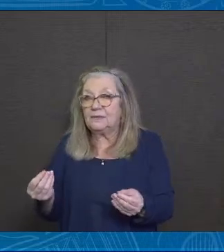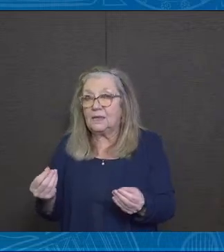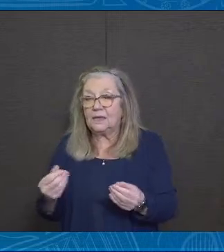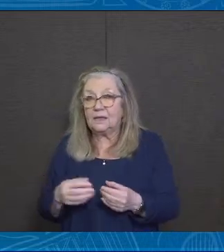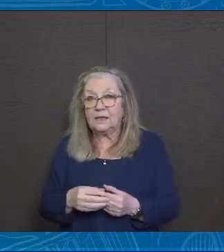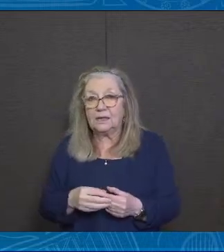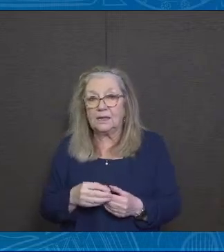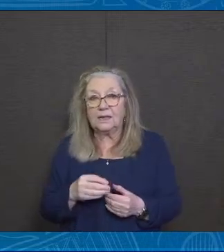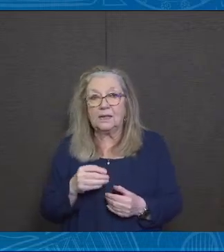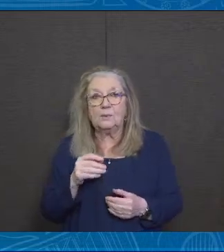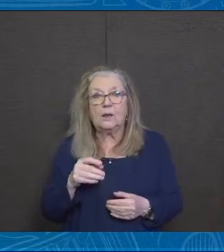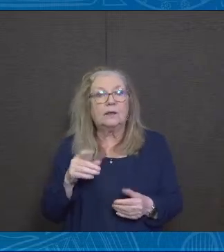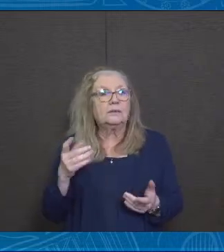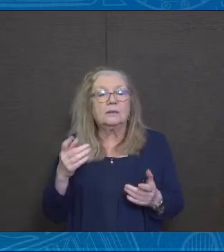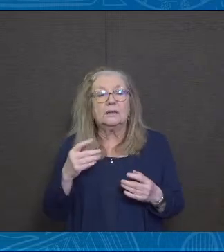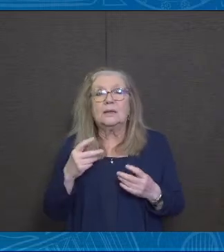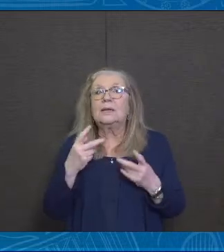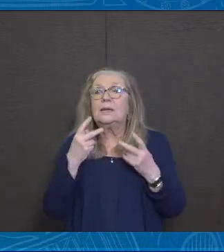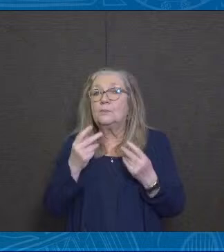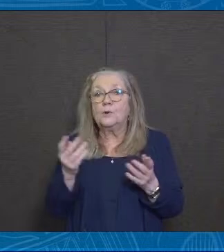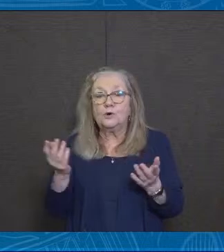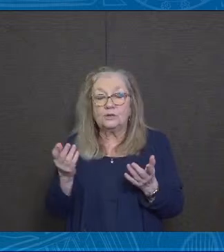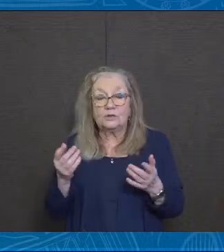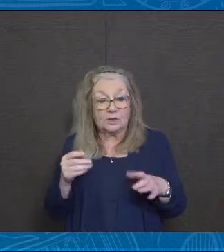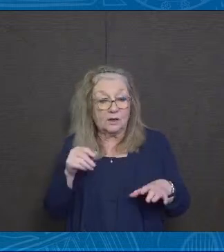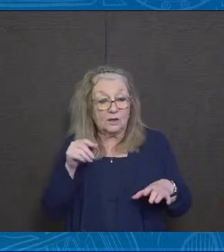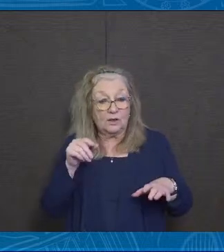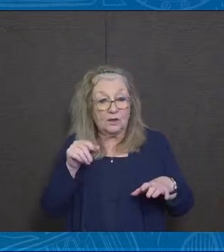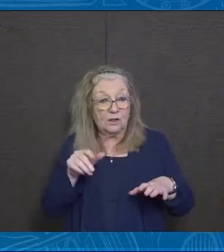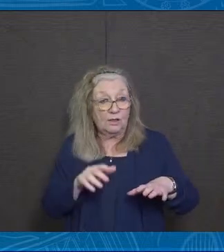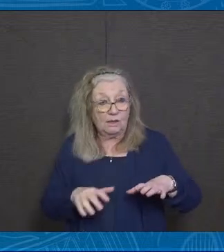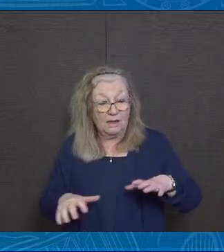I think what's important is that in the country,